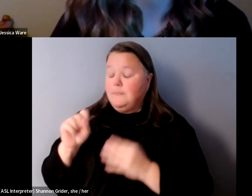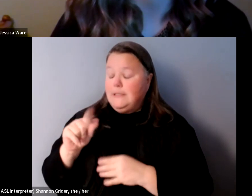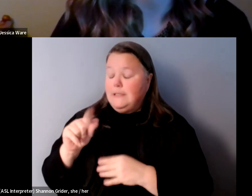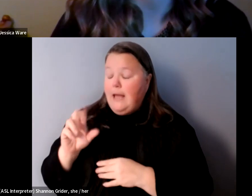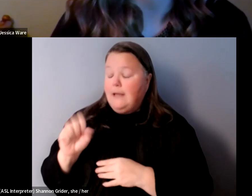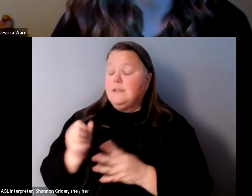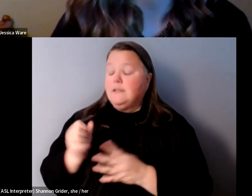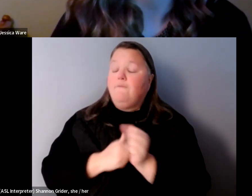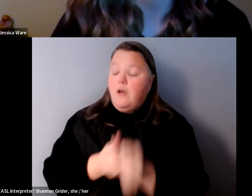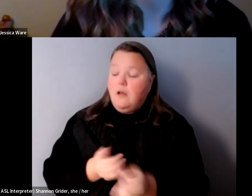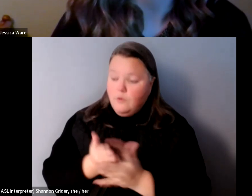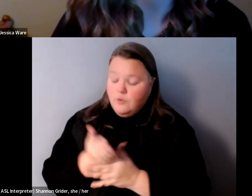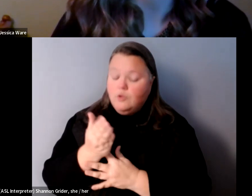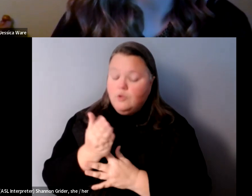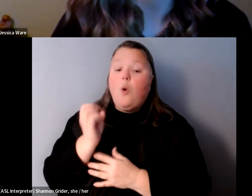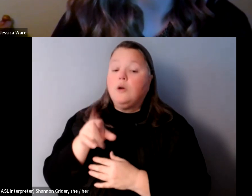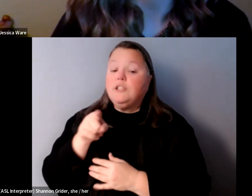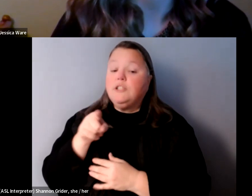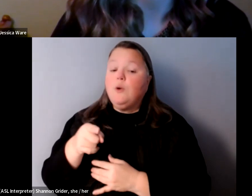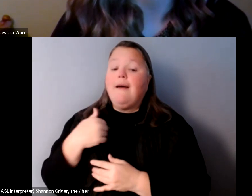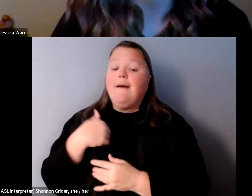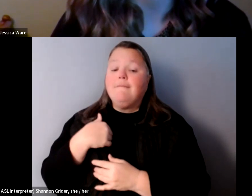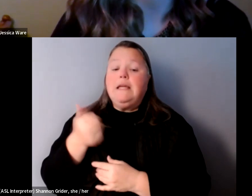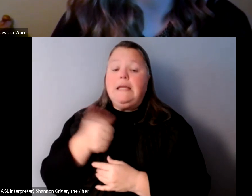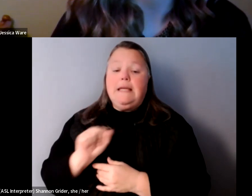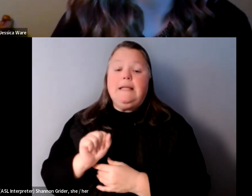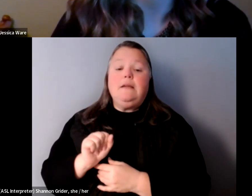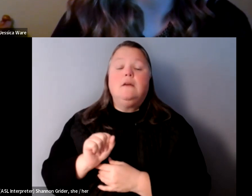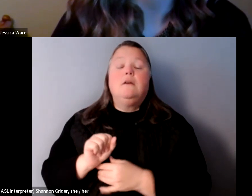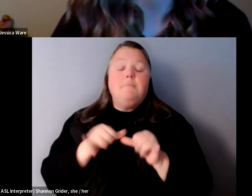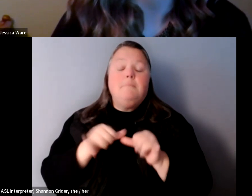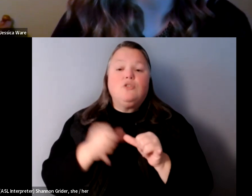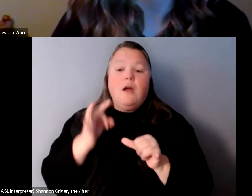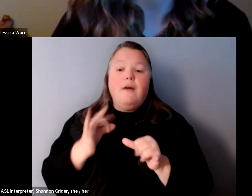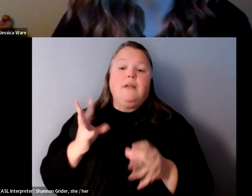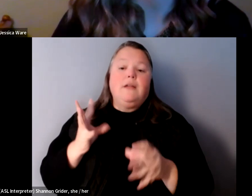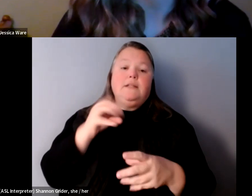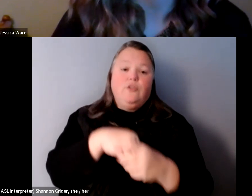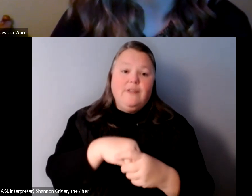have a measure of intervention efficacy specifically?